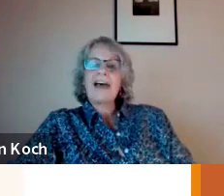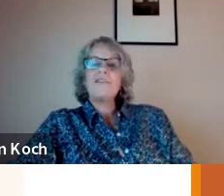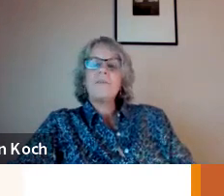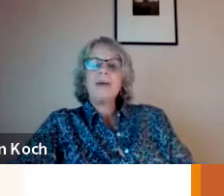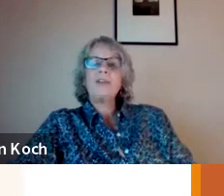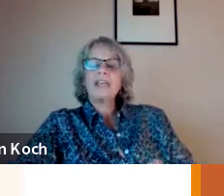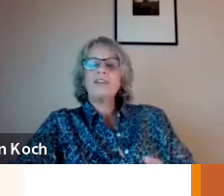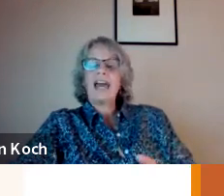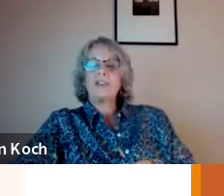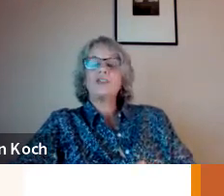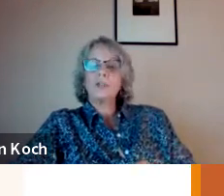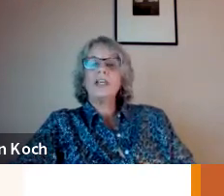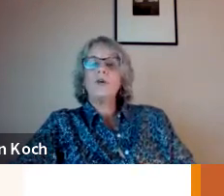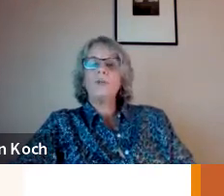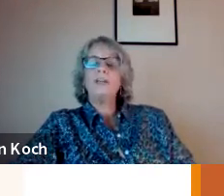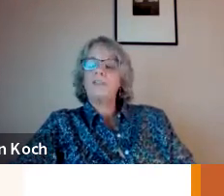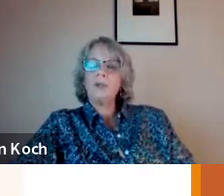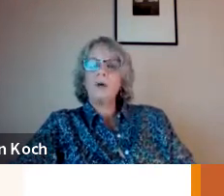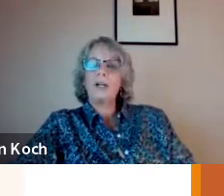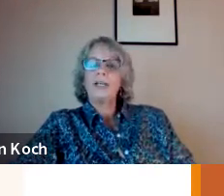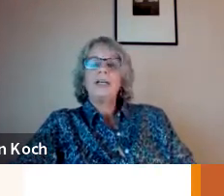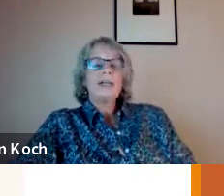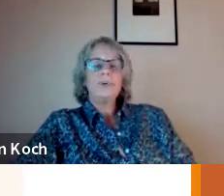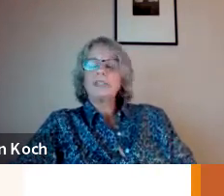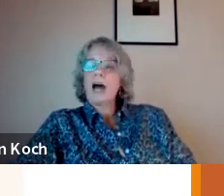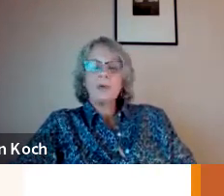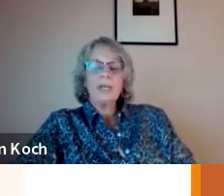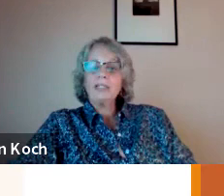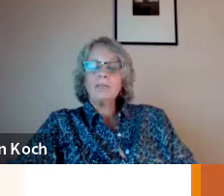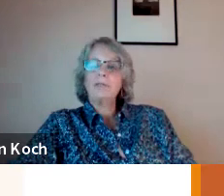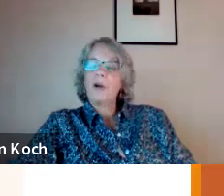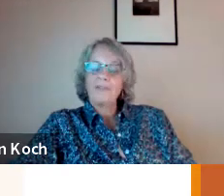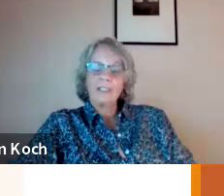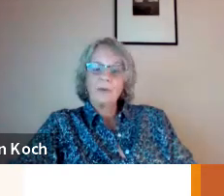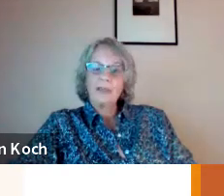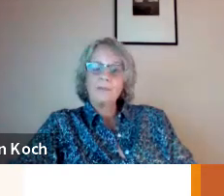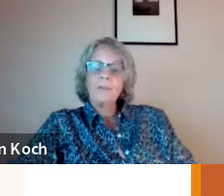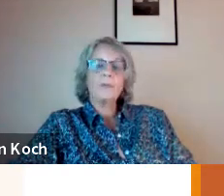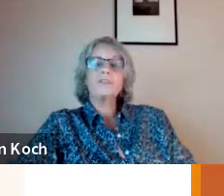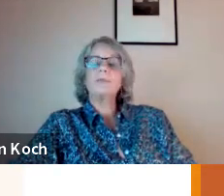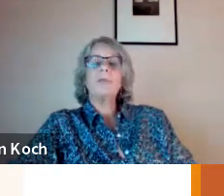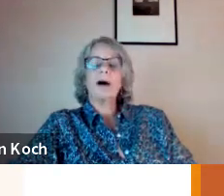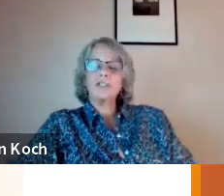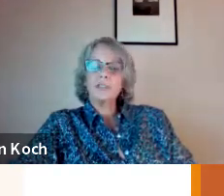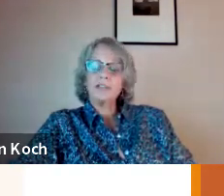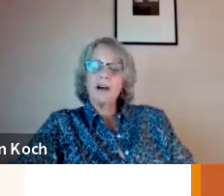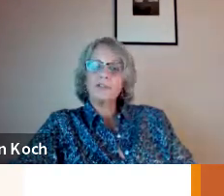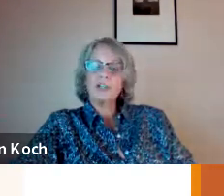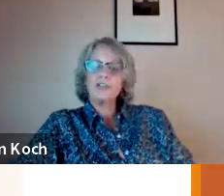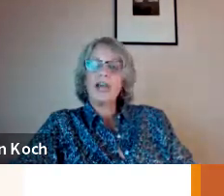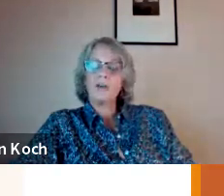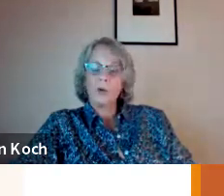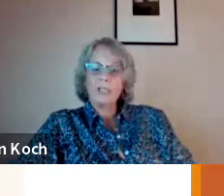When staff met with David at the Shirley Home in February, he was not permitted to meet privately with them. There was someone monitoring